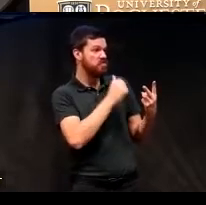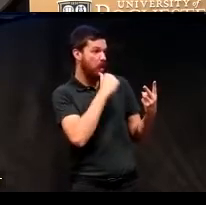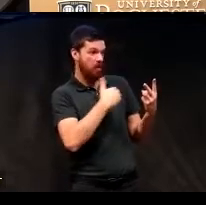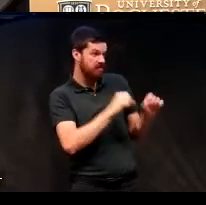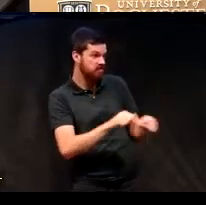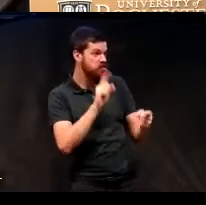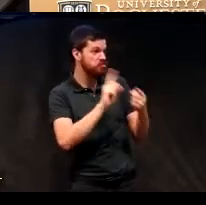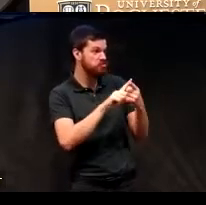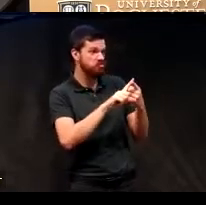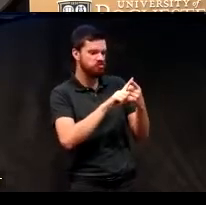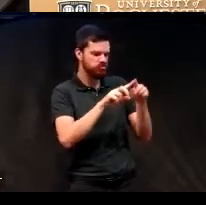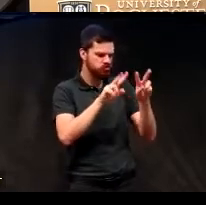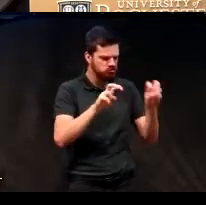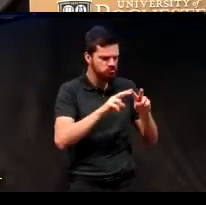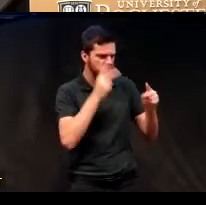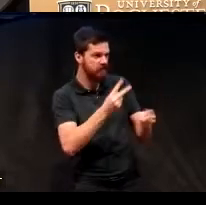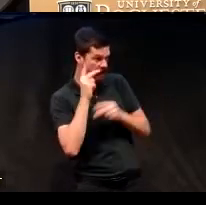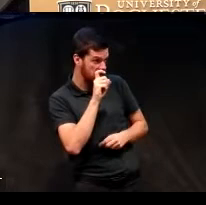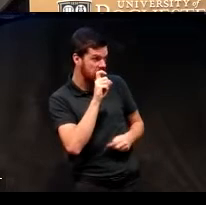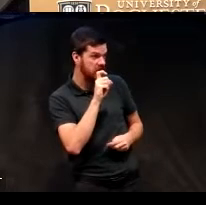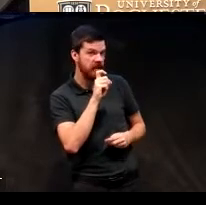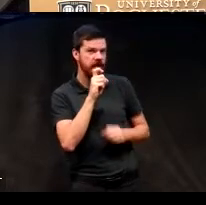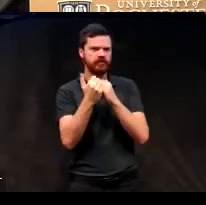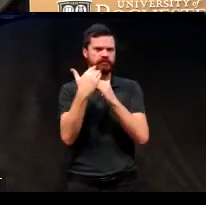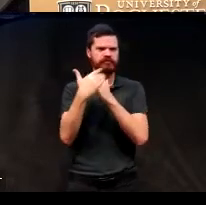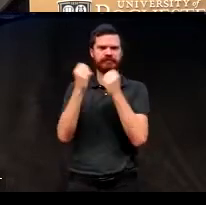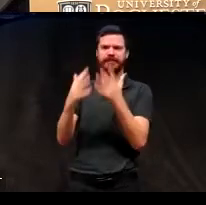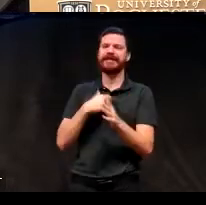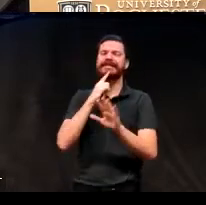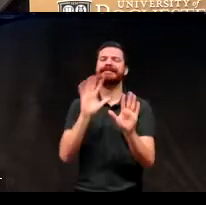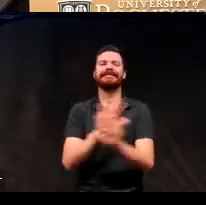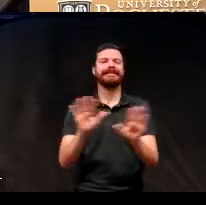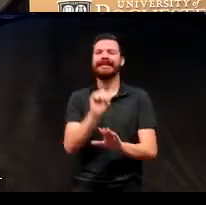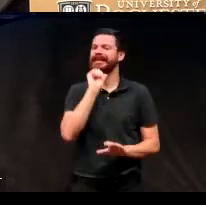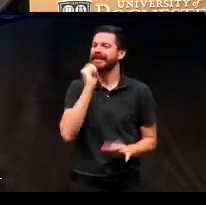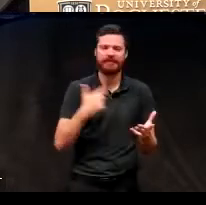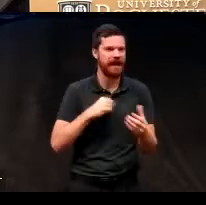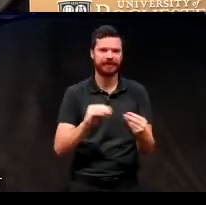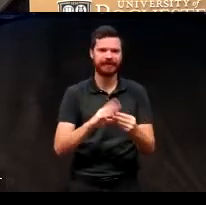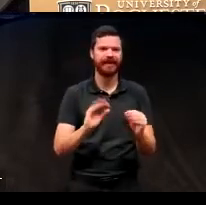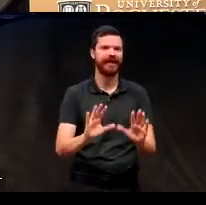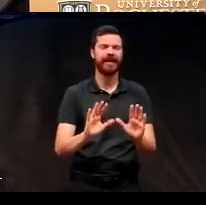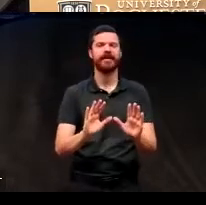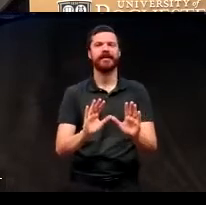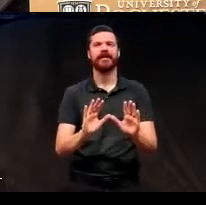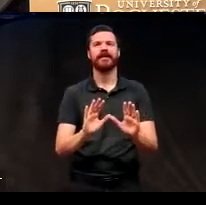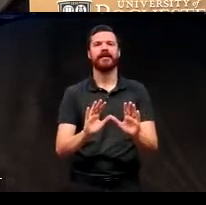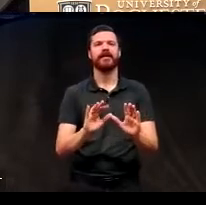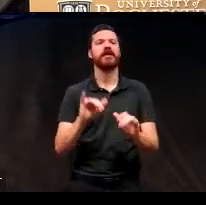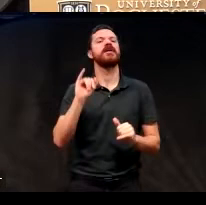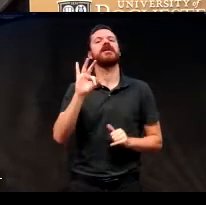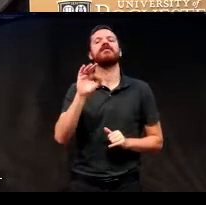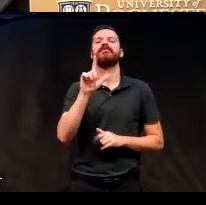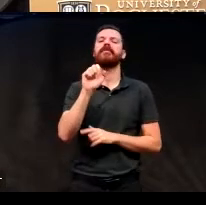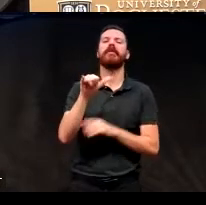to reflect on things? And no, that is not what I'm saying, not the way in which the layperson at